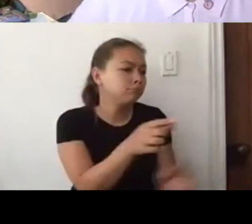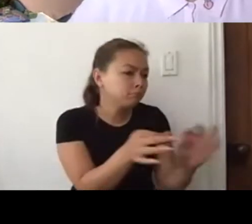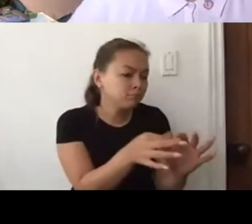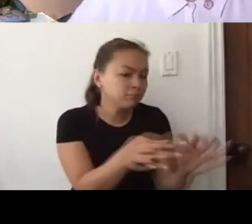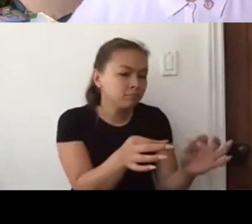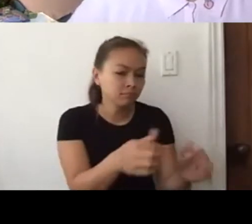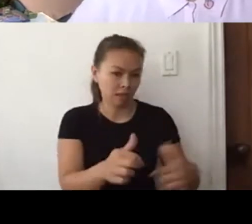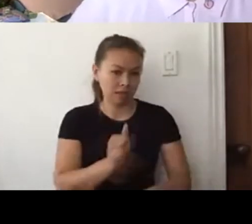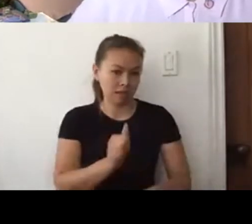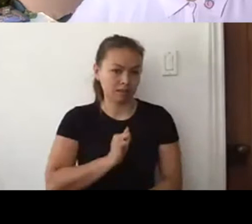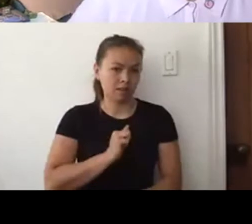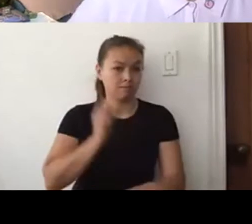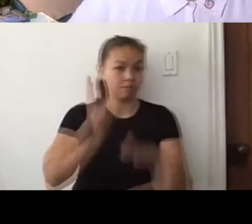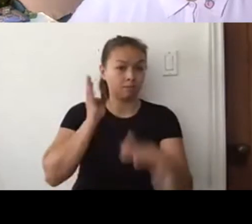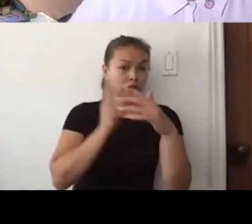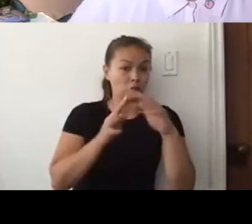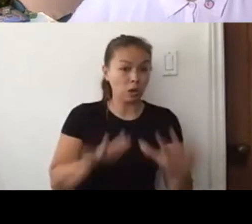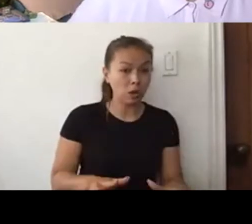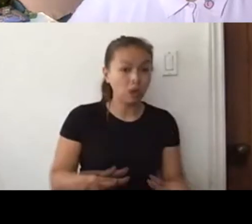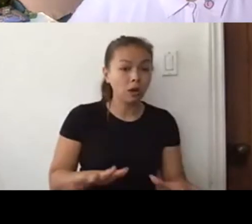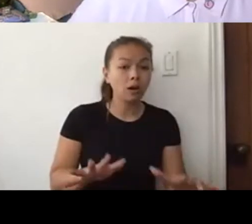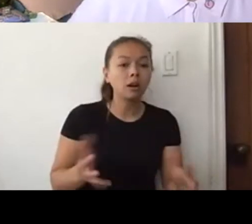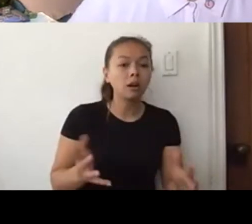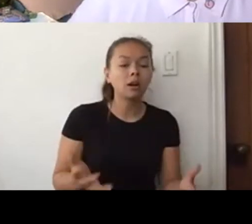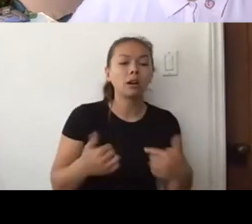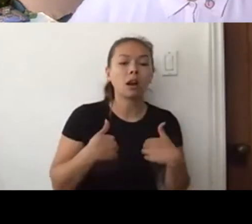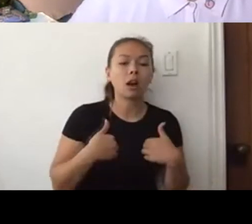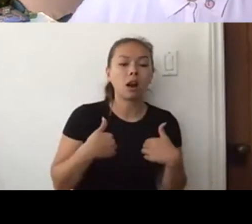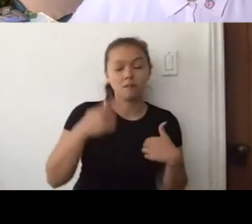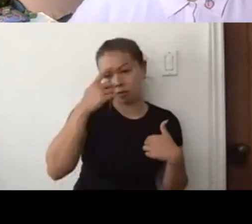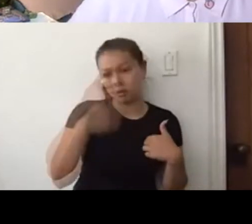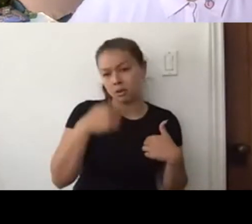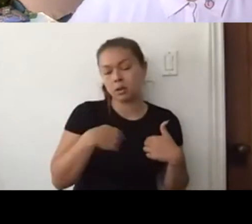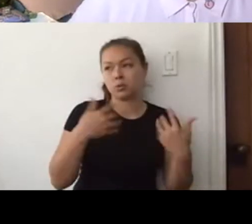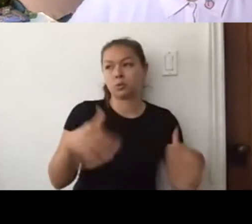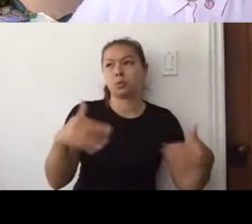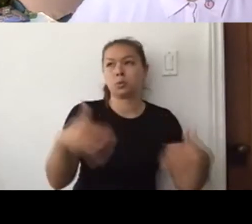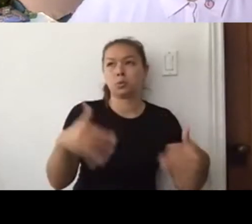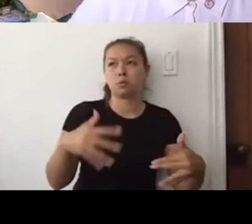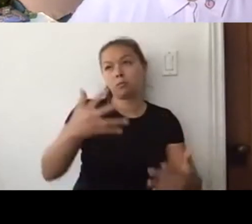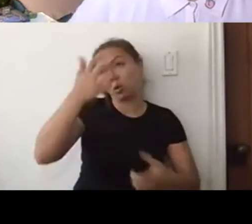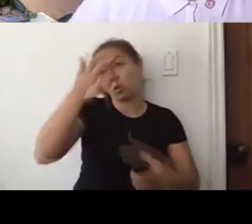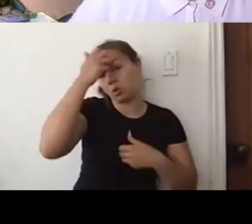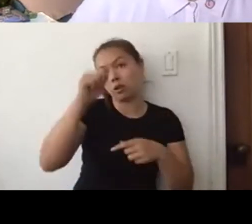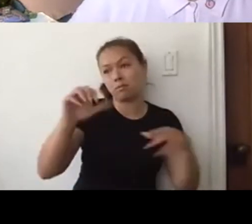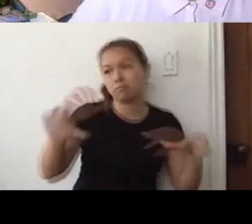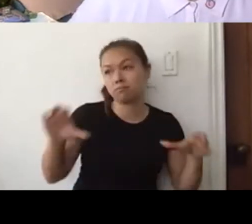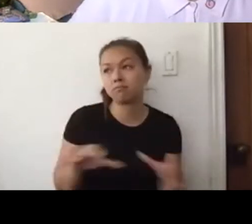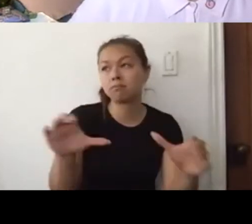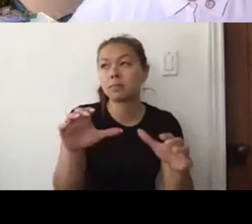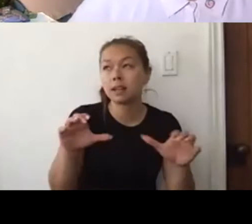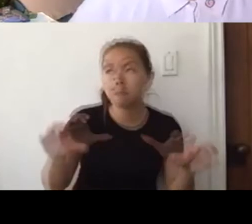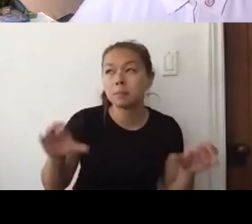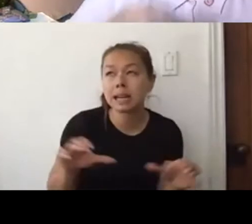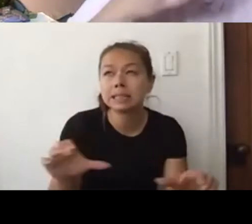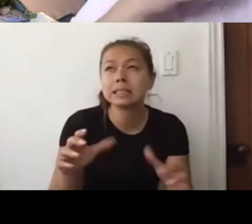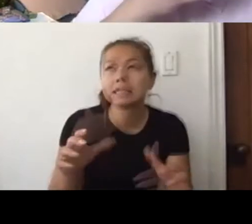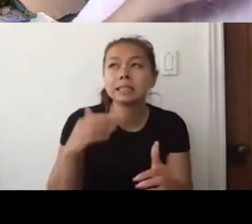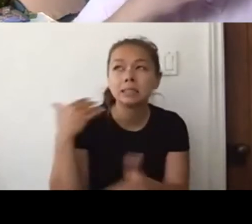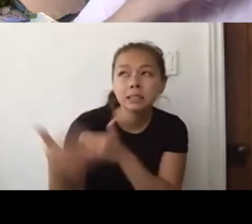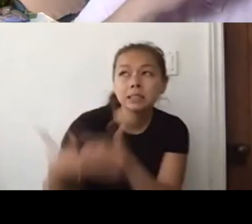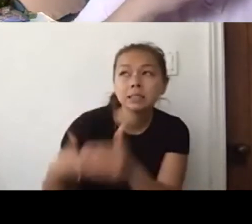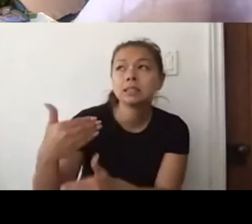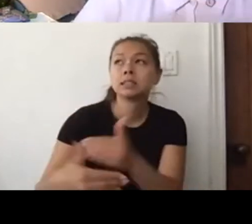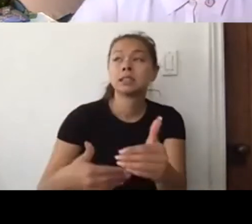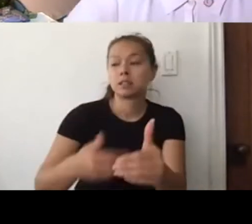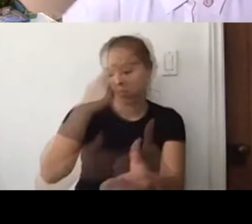colonial practices. So just a great opportunity to reflect and think about how I frame what is traditional, what is